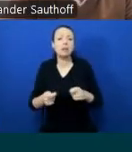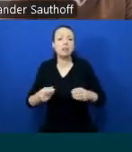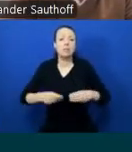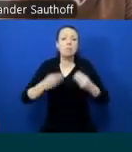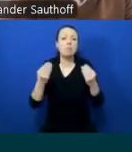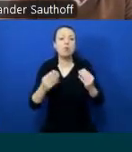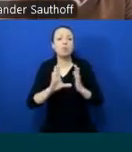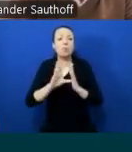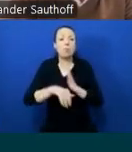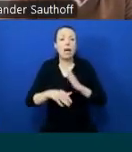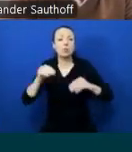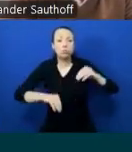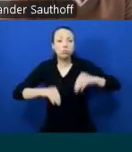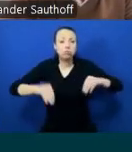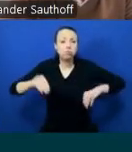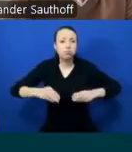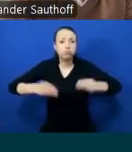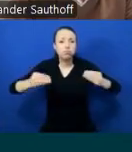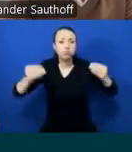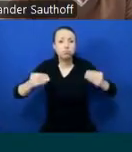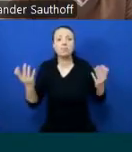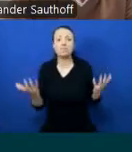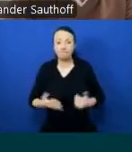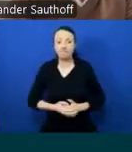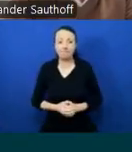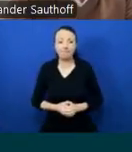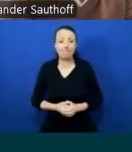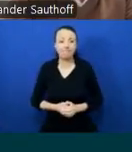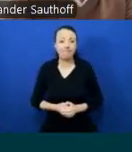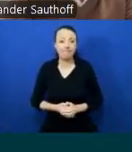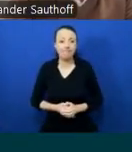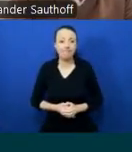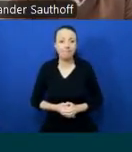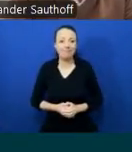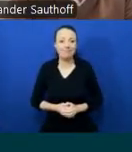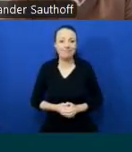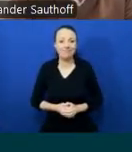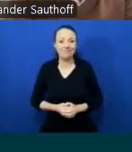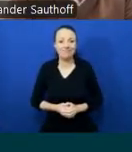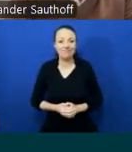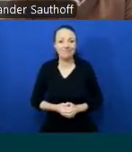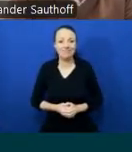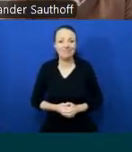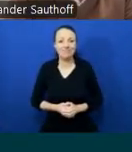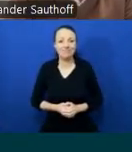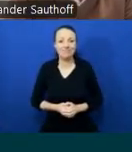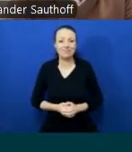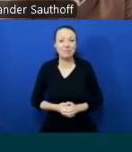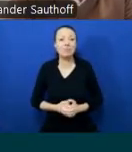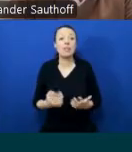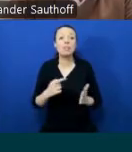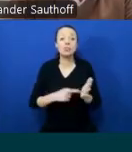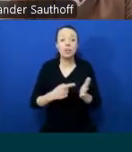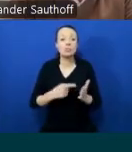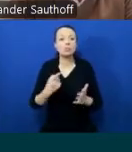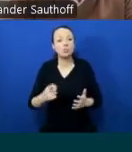often addressed through, I would like to say, technical solutions, there is a growing understanding that